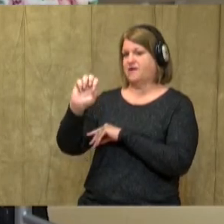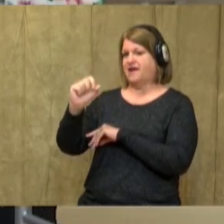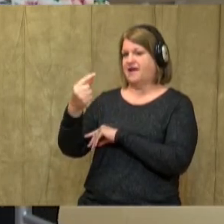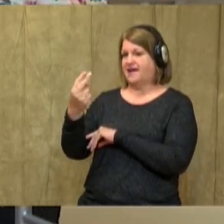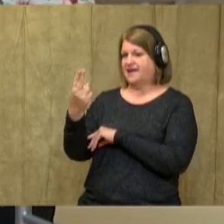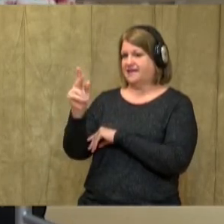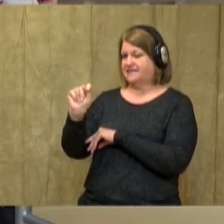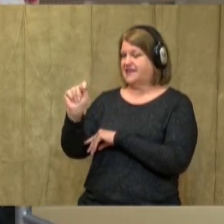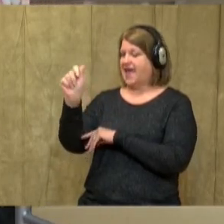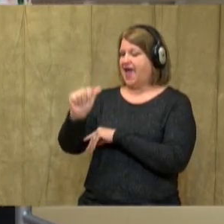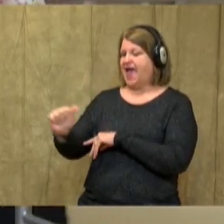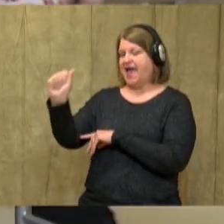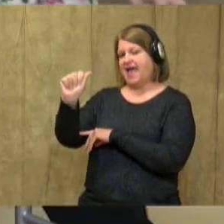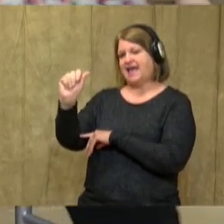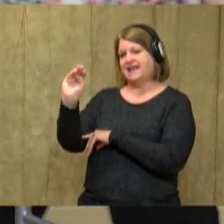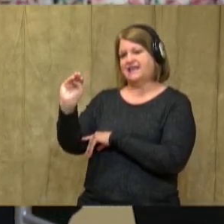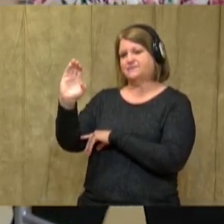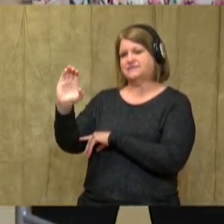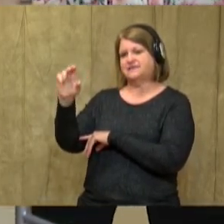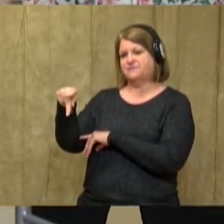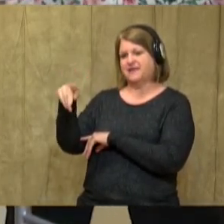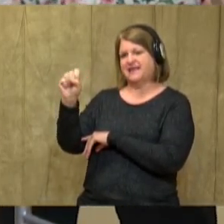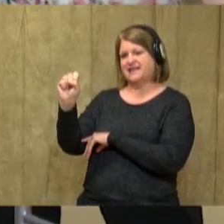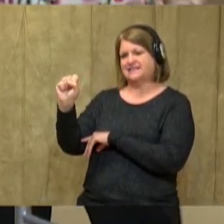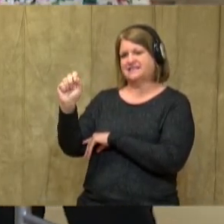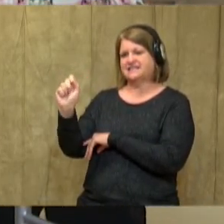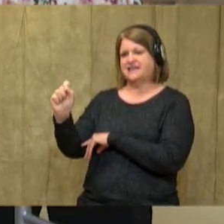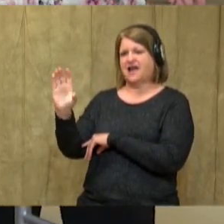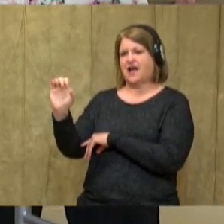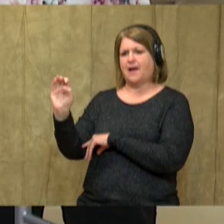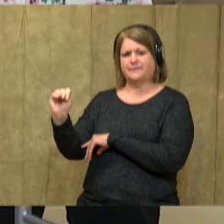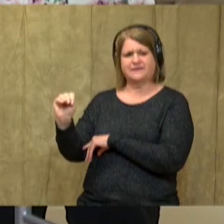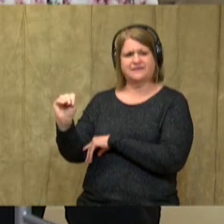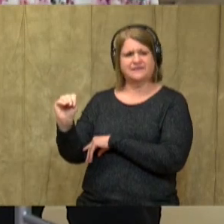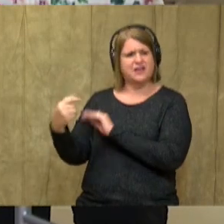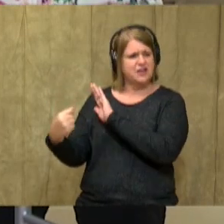rwright@mcpss.com. And please show off your work. You're so